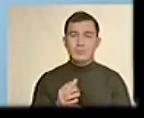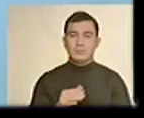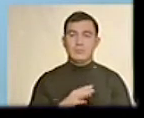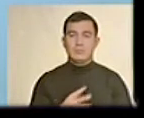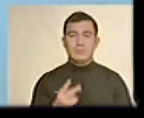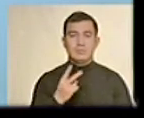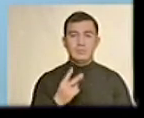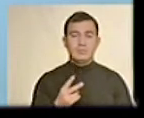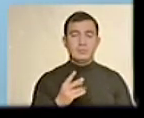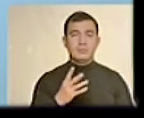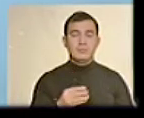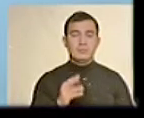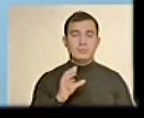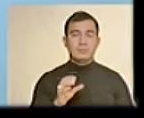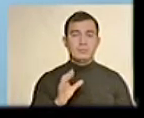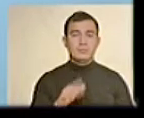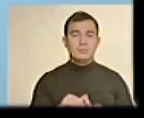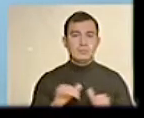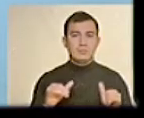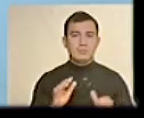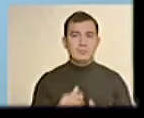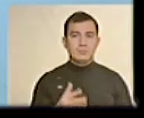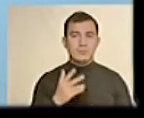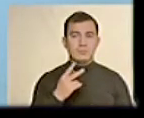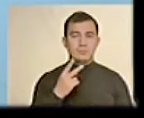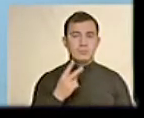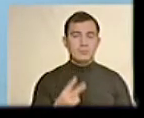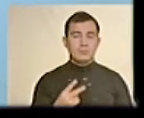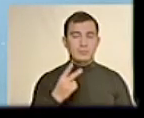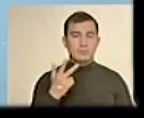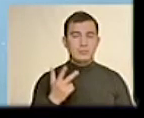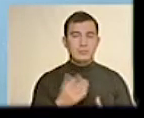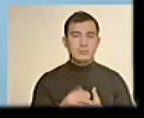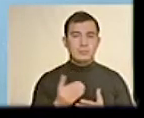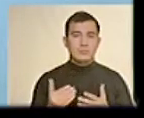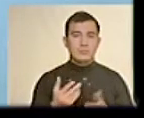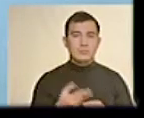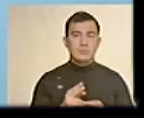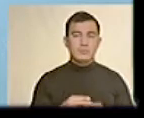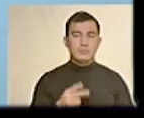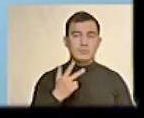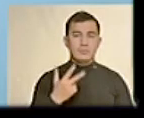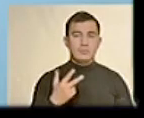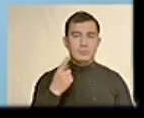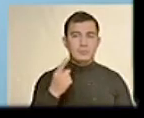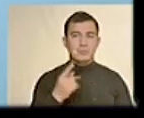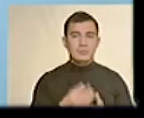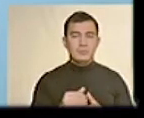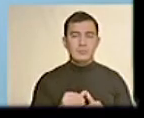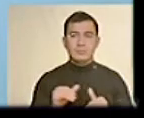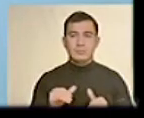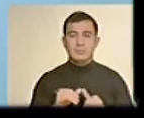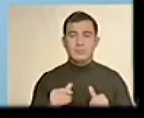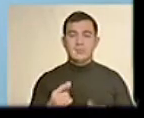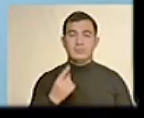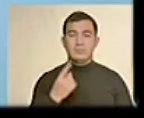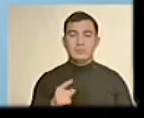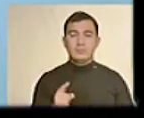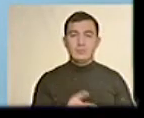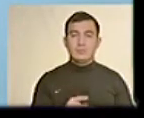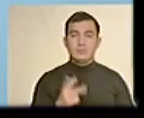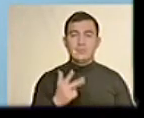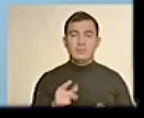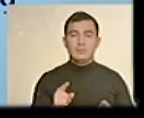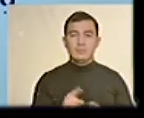suratga ko'paytirib qo'yamiz. Shunda 2 taqsim 3 bo'ladi. Bu yerda esa 1 taqsim 3 ni kvadratga oshirganda 1 ni ham 3 ni